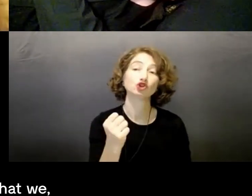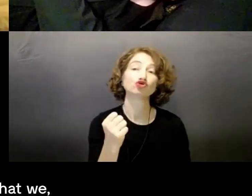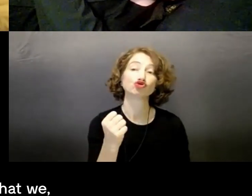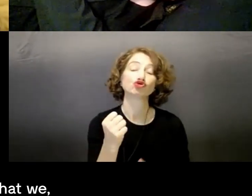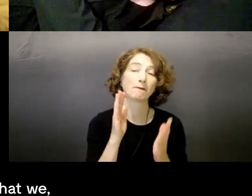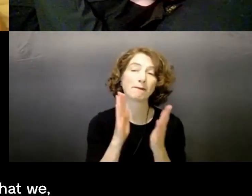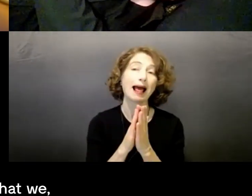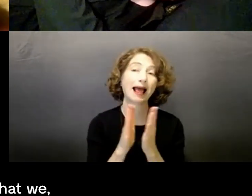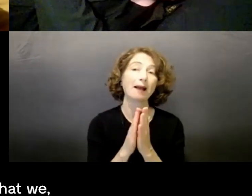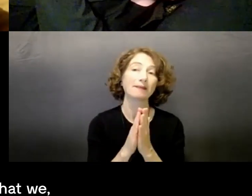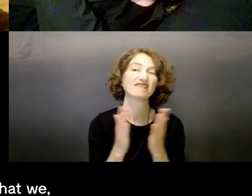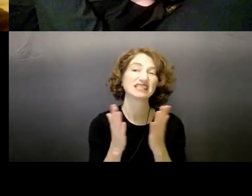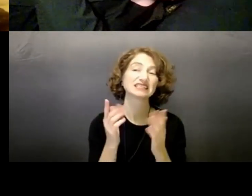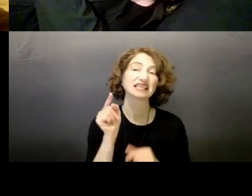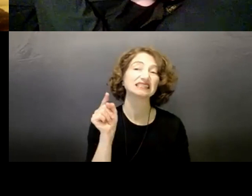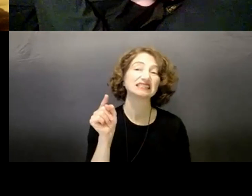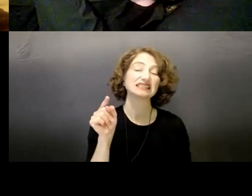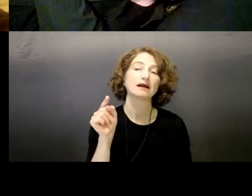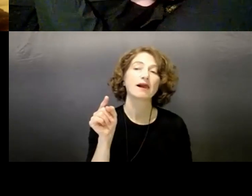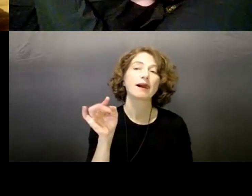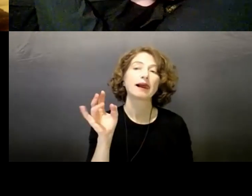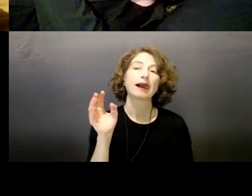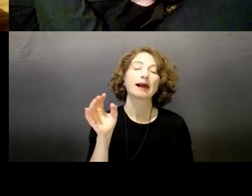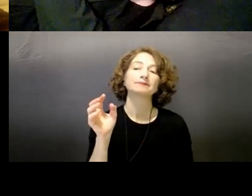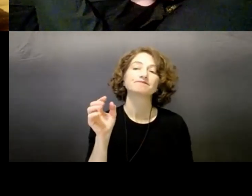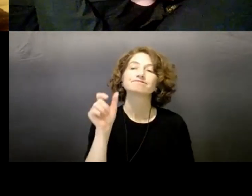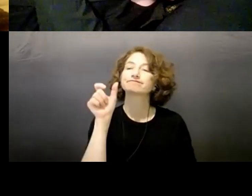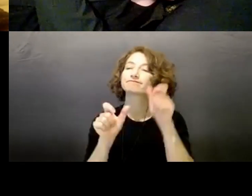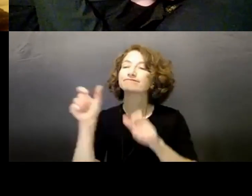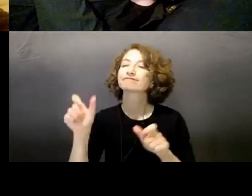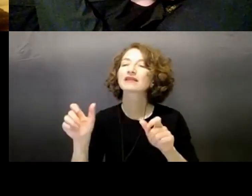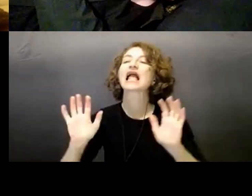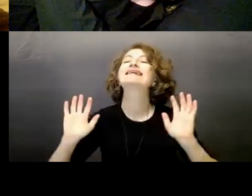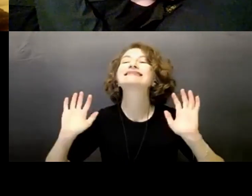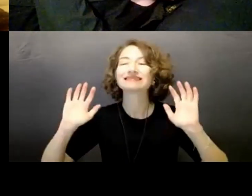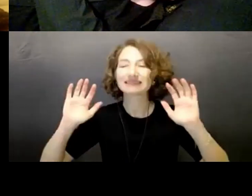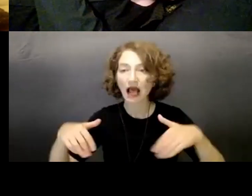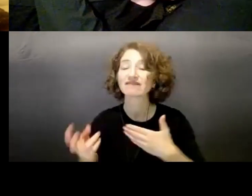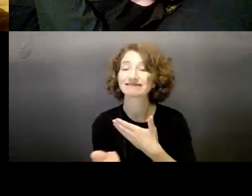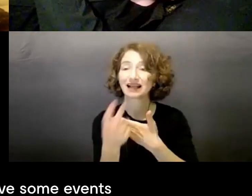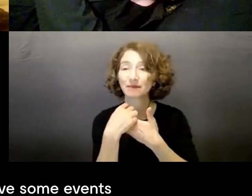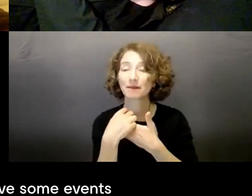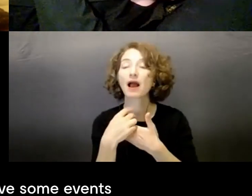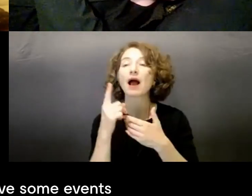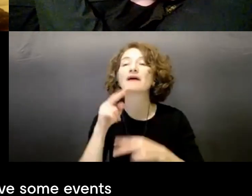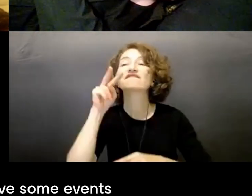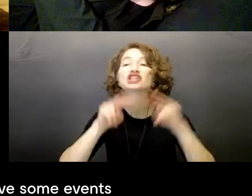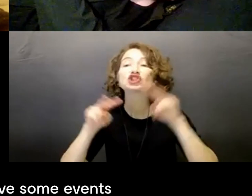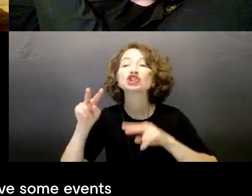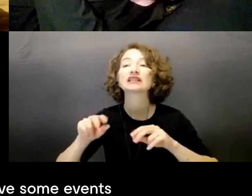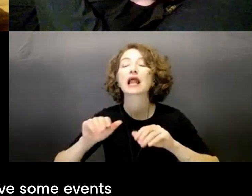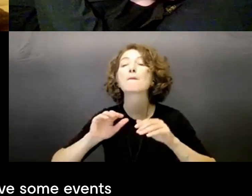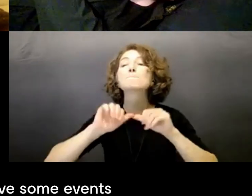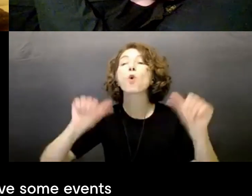as well, is allowing people to participate in different modes. So we will have